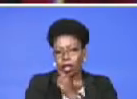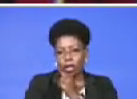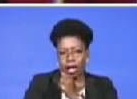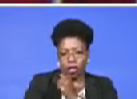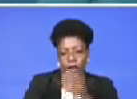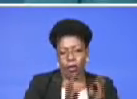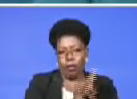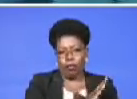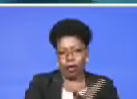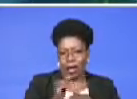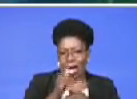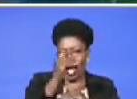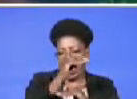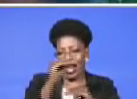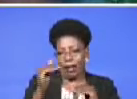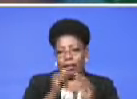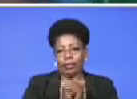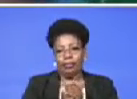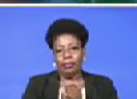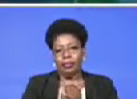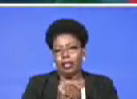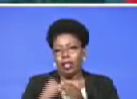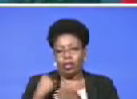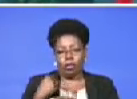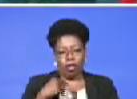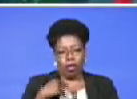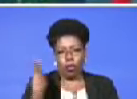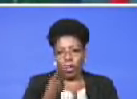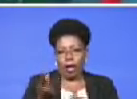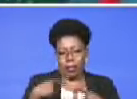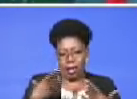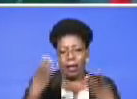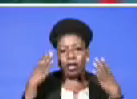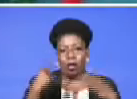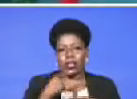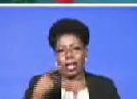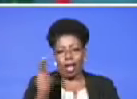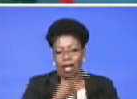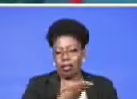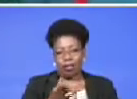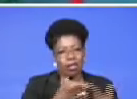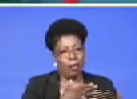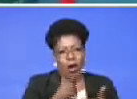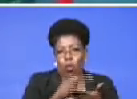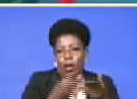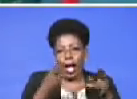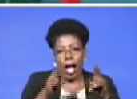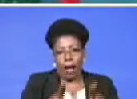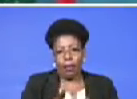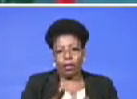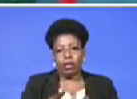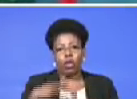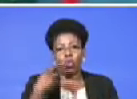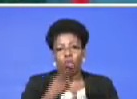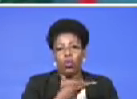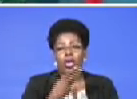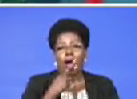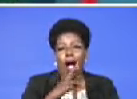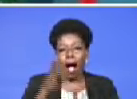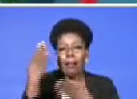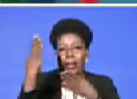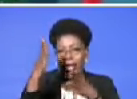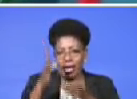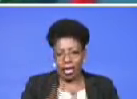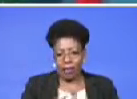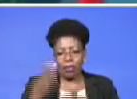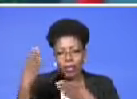such an elite level? Well, when we come here, the first thing Coach told us was like, no matter what happens, we all are Bahamians, and